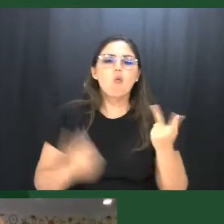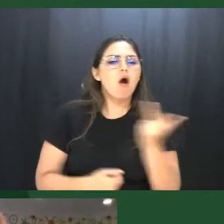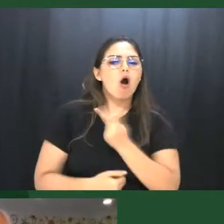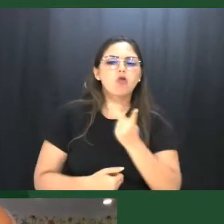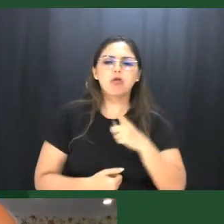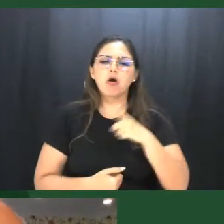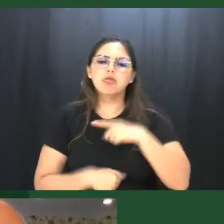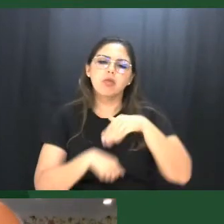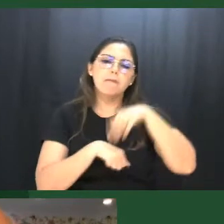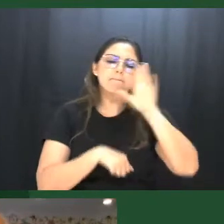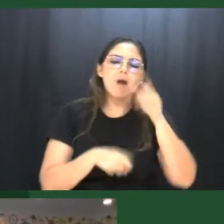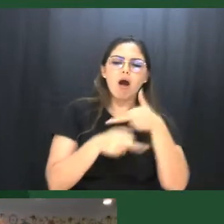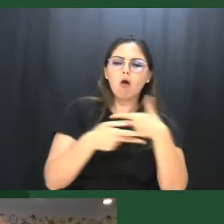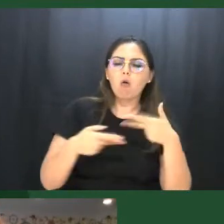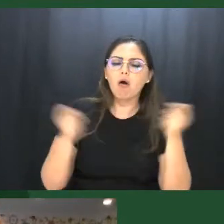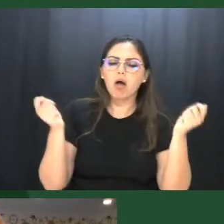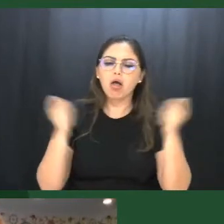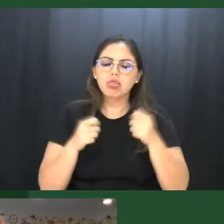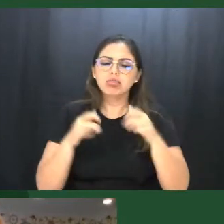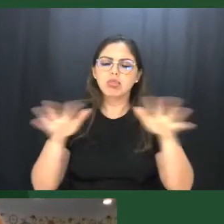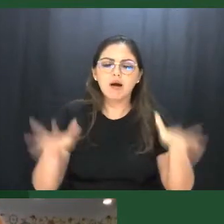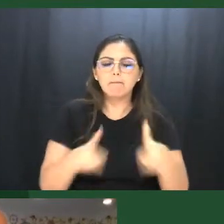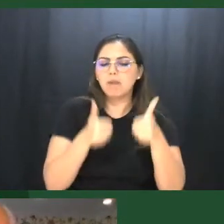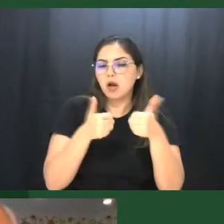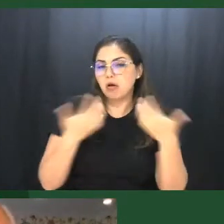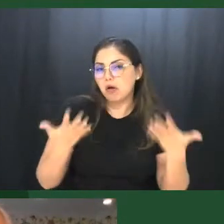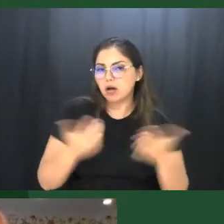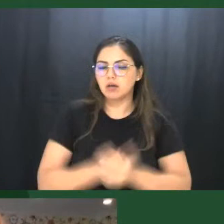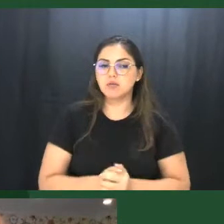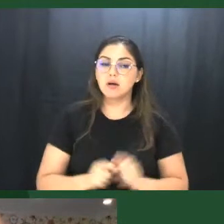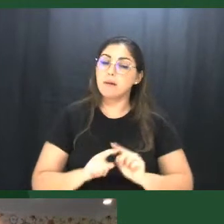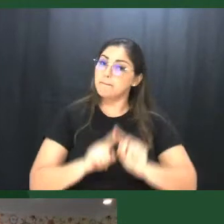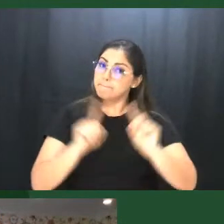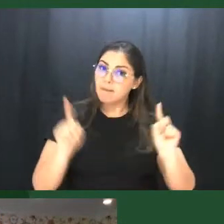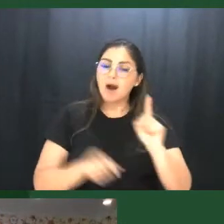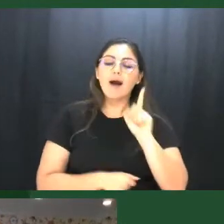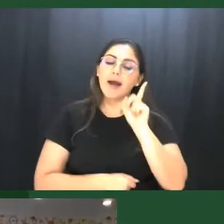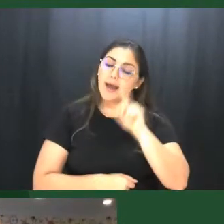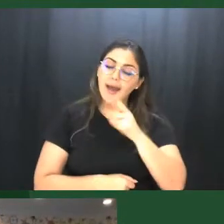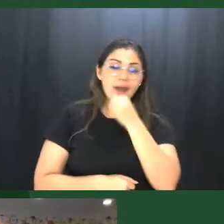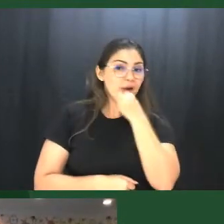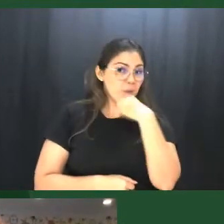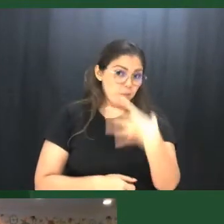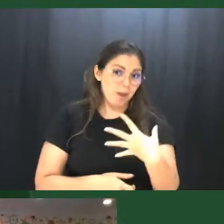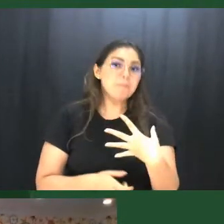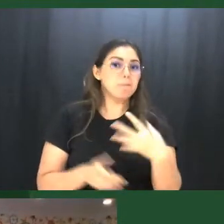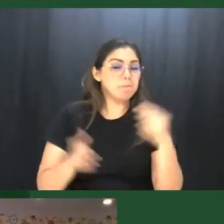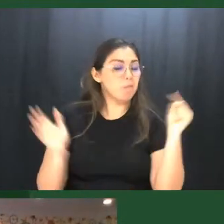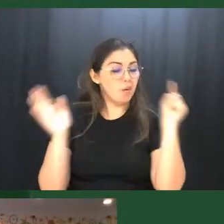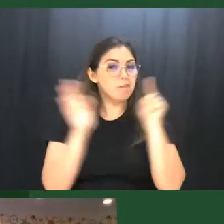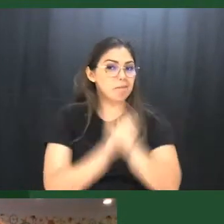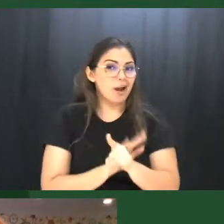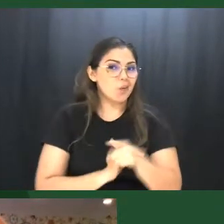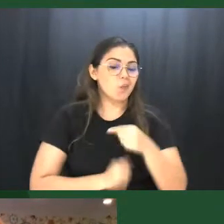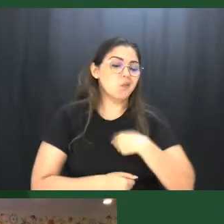questions. The question you ask is a really good one. I don't have an answer, but I hope you'll work on that